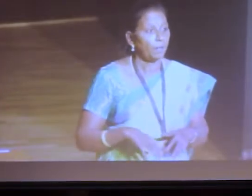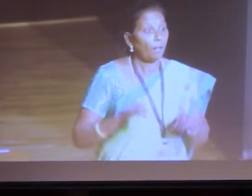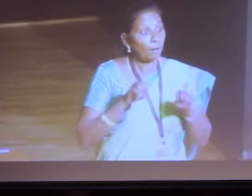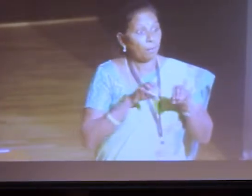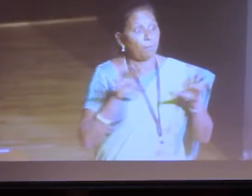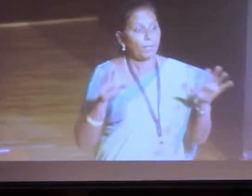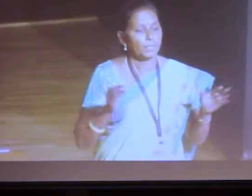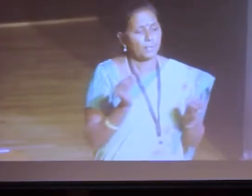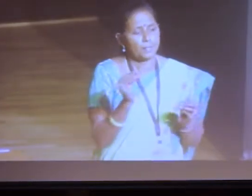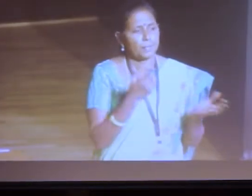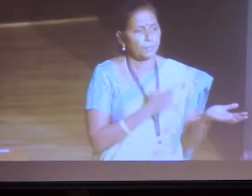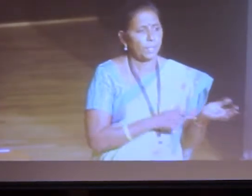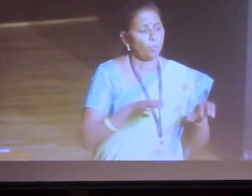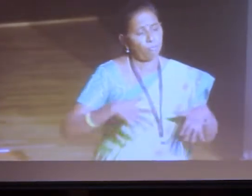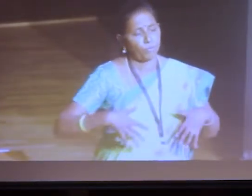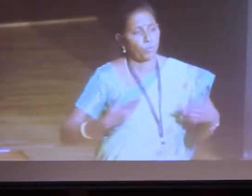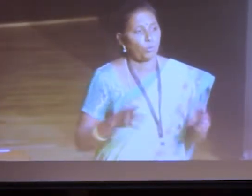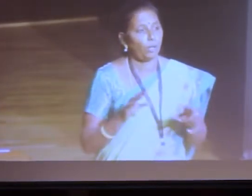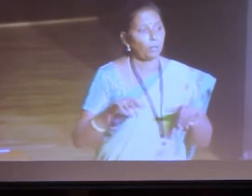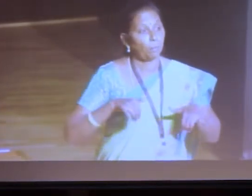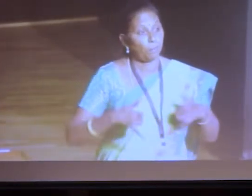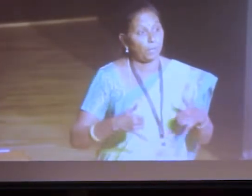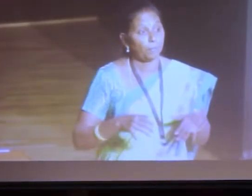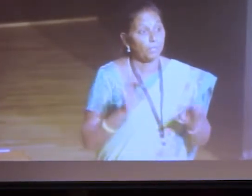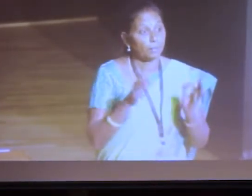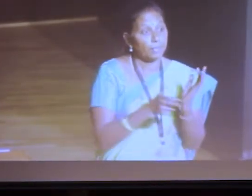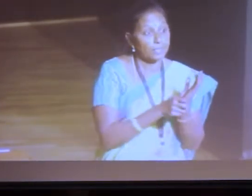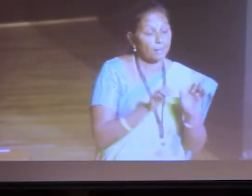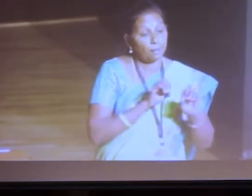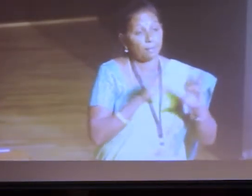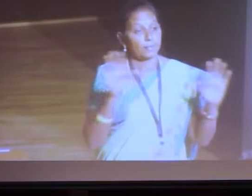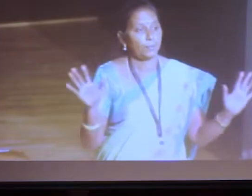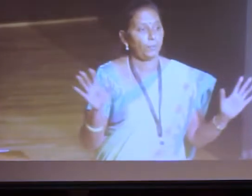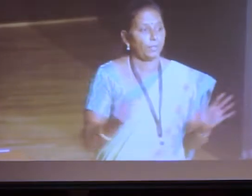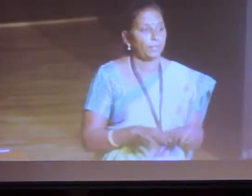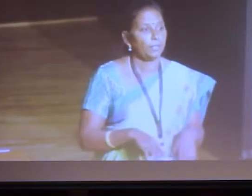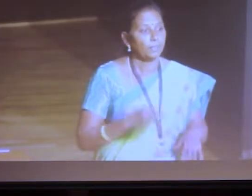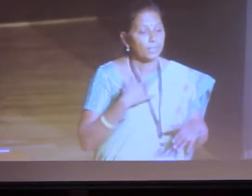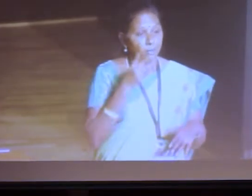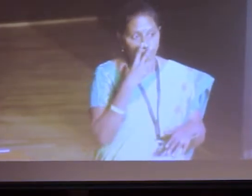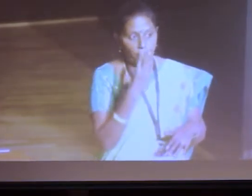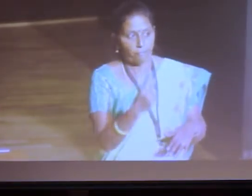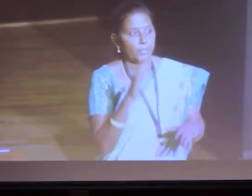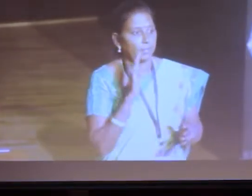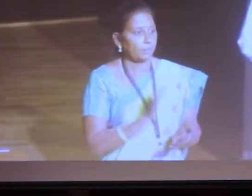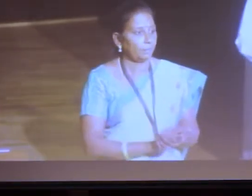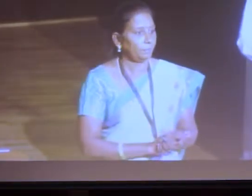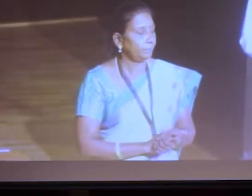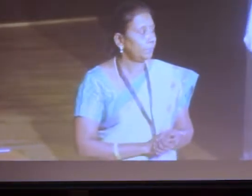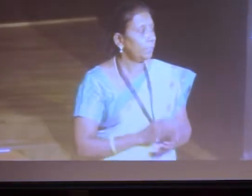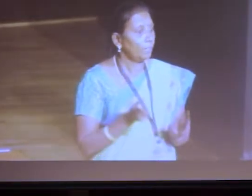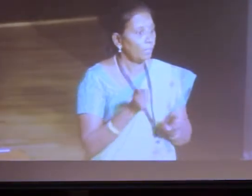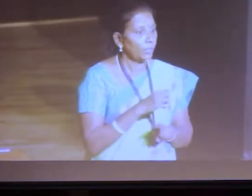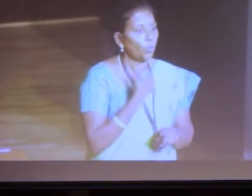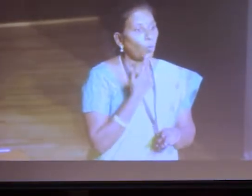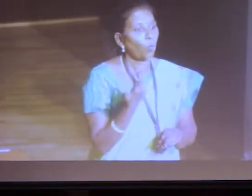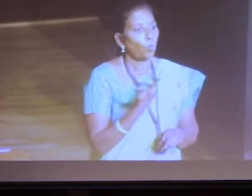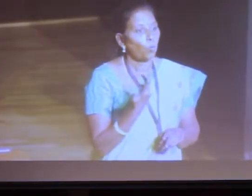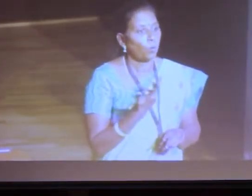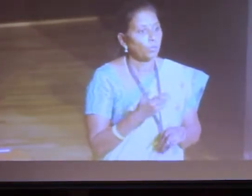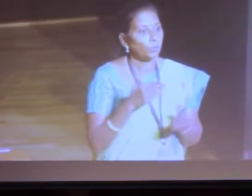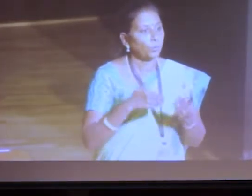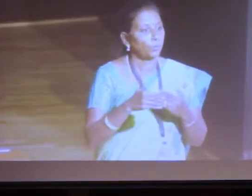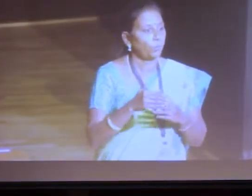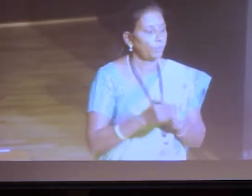magically, after some time of joy and play, that skill gets acquired. This is our vision. And what we have tried to